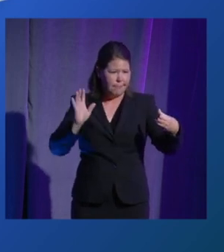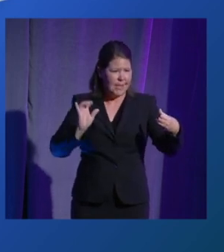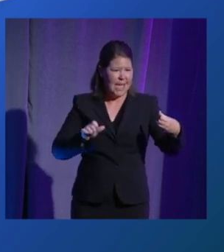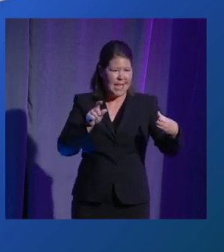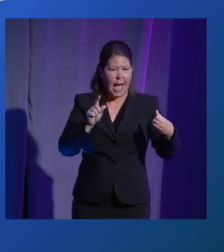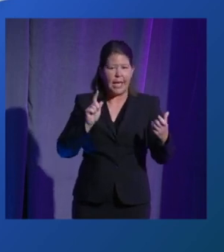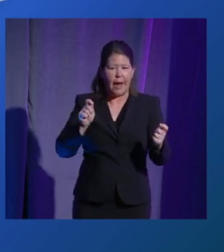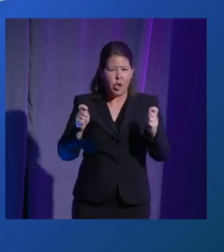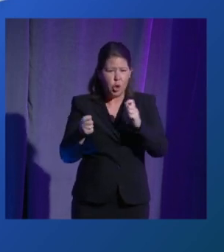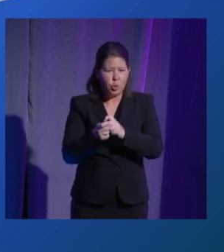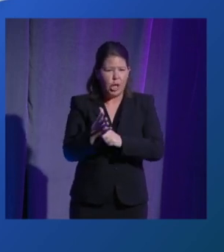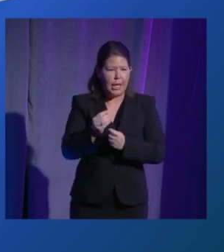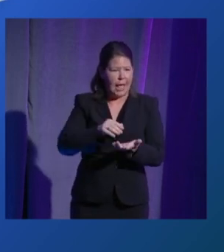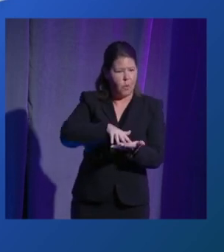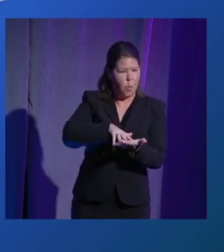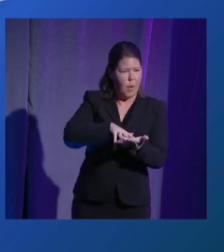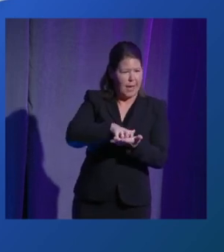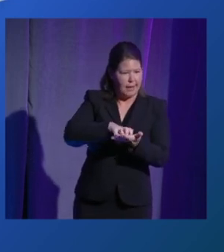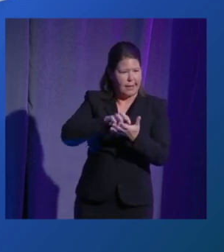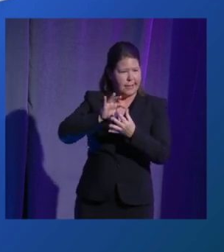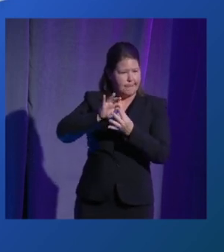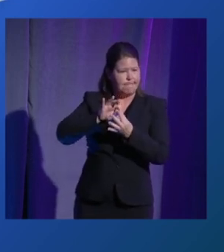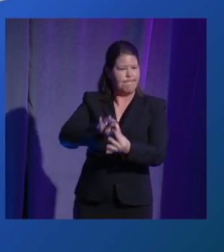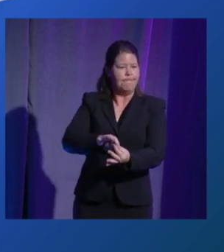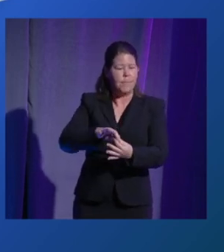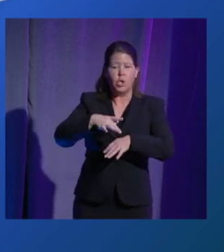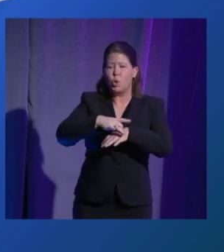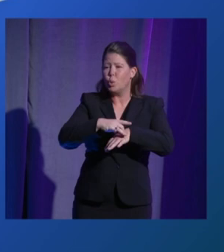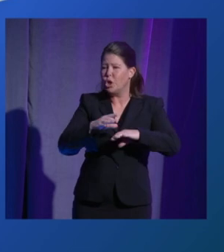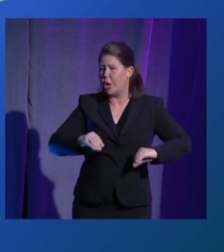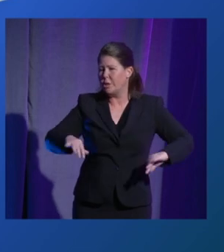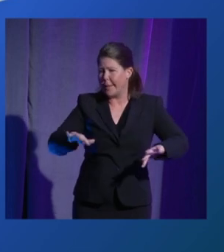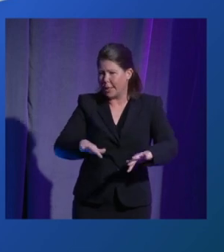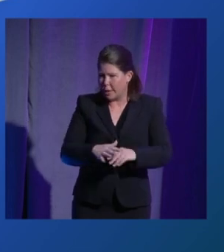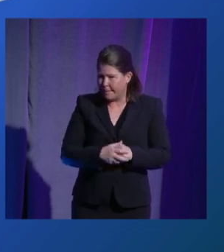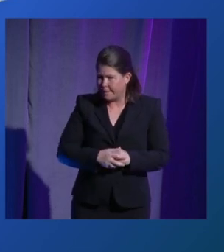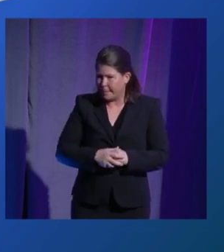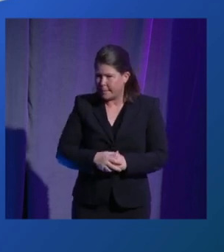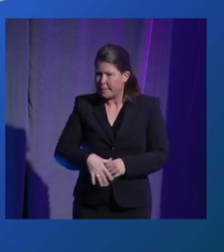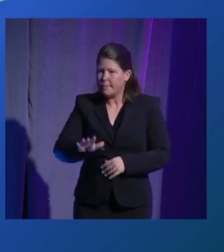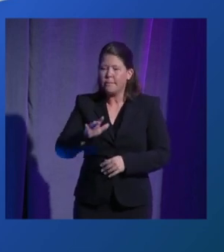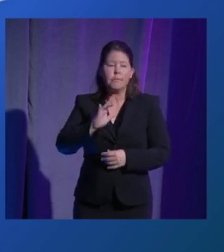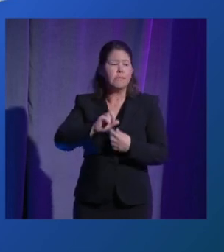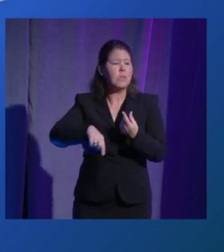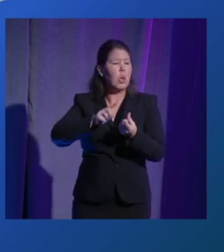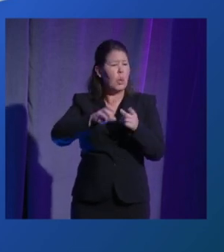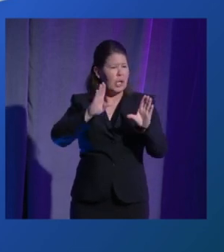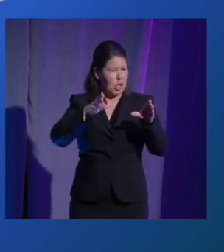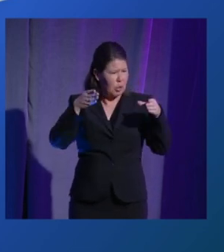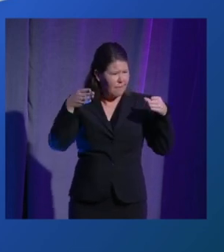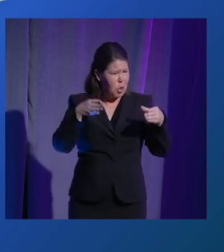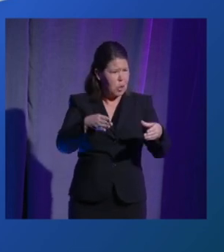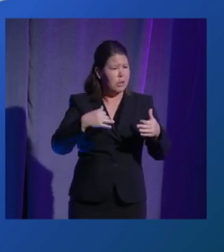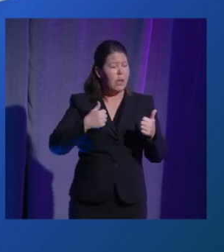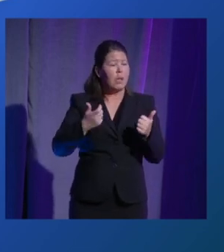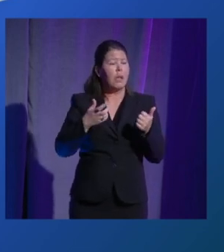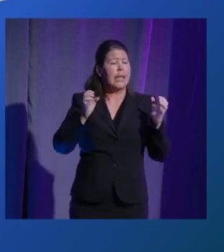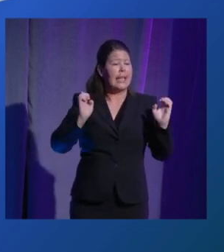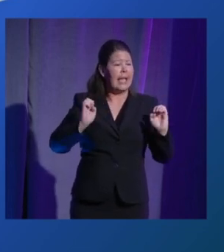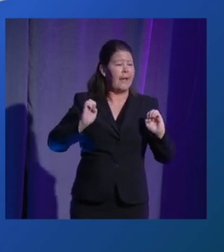geospatial so when you look at the crisis management and the food security uh applications that we developed in